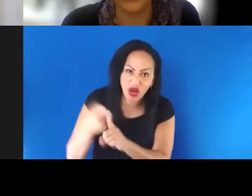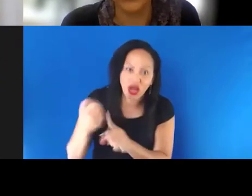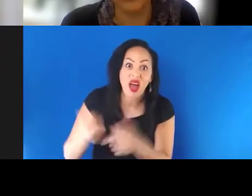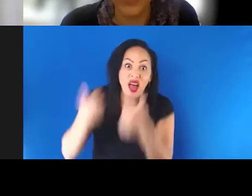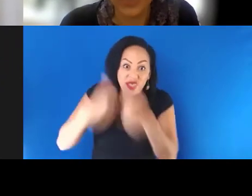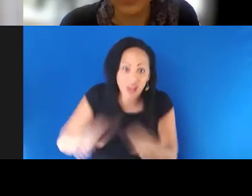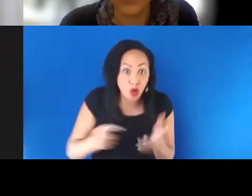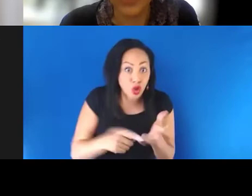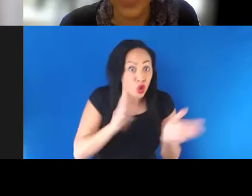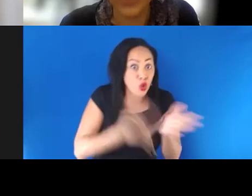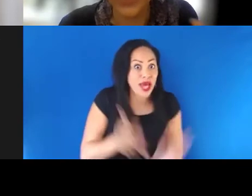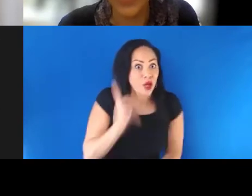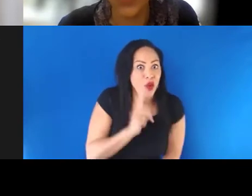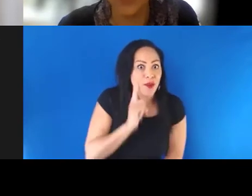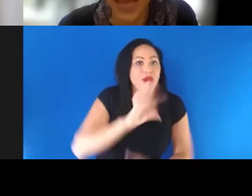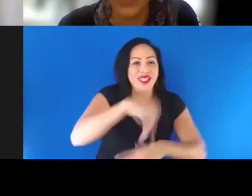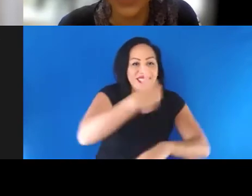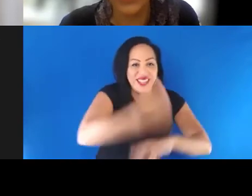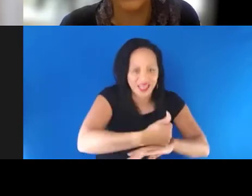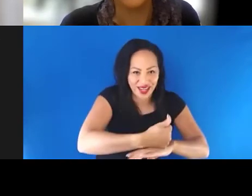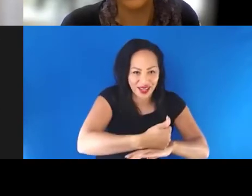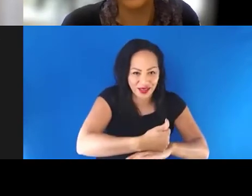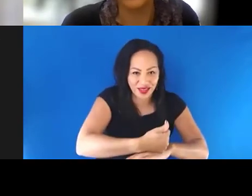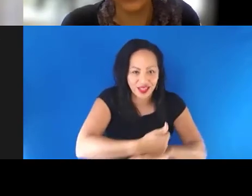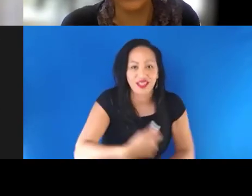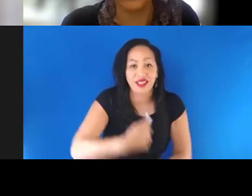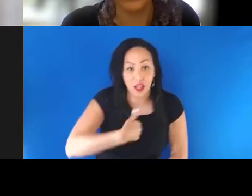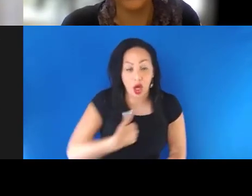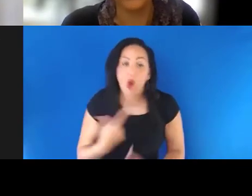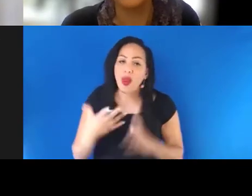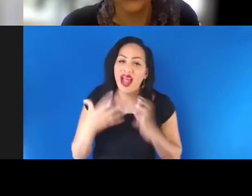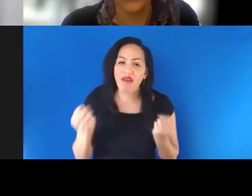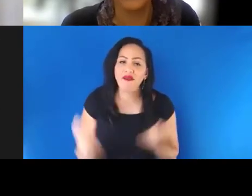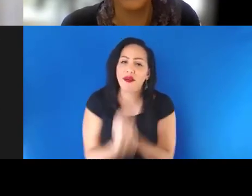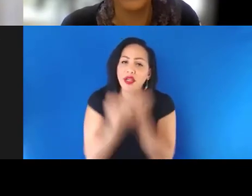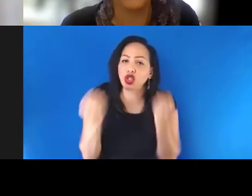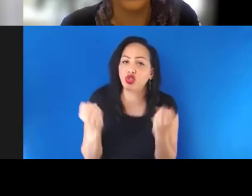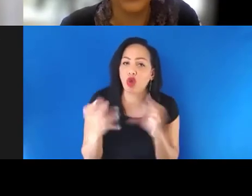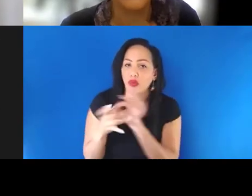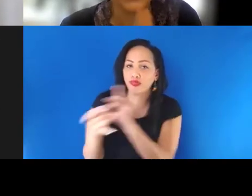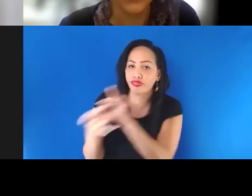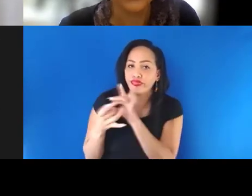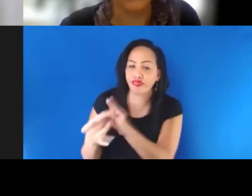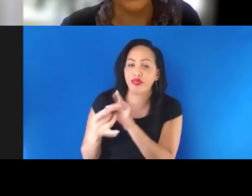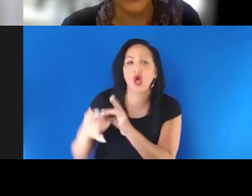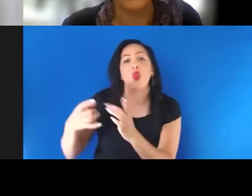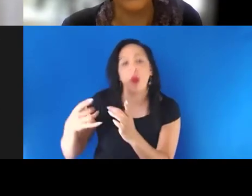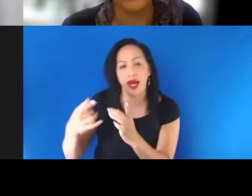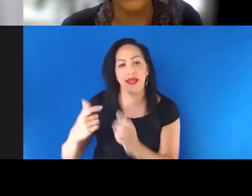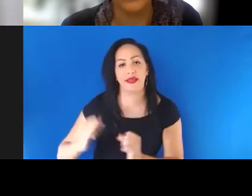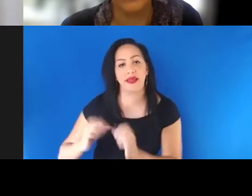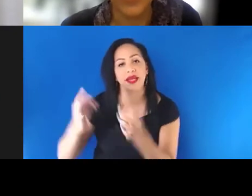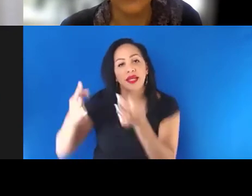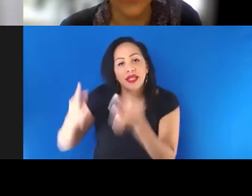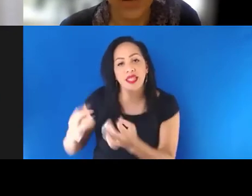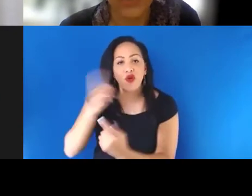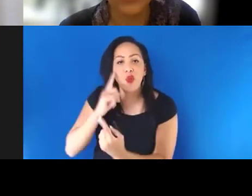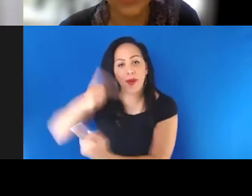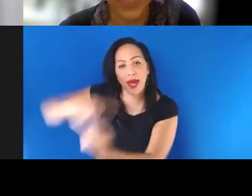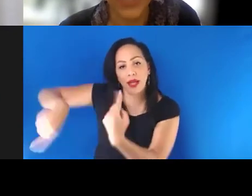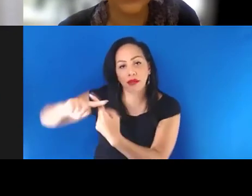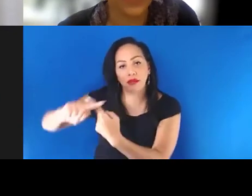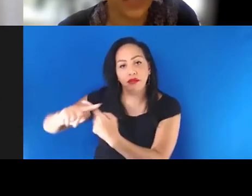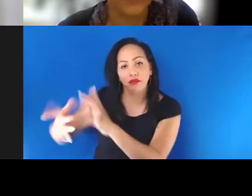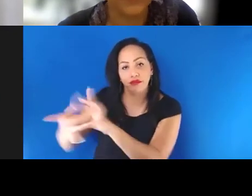strong relationship with civil society. It's in our mandate, unlike other agencies, to work with civil society. So I would like to leave that